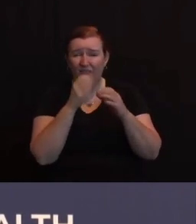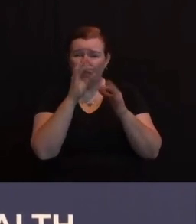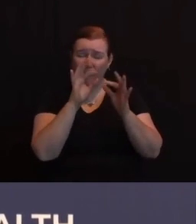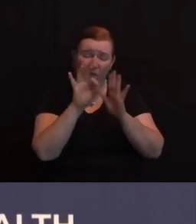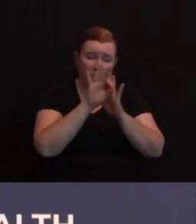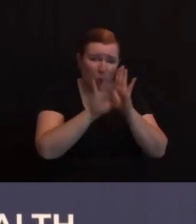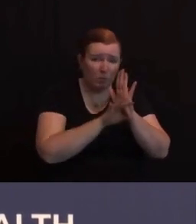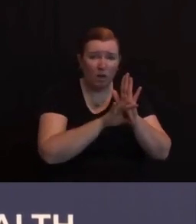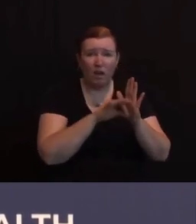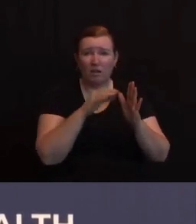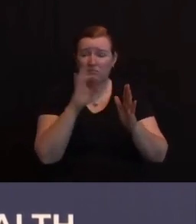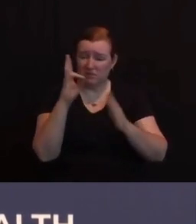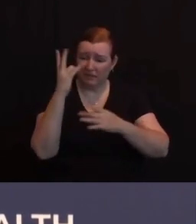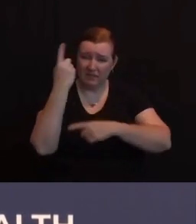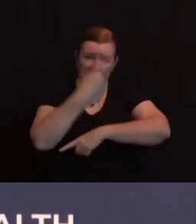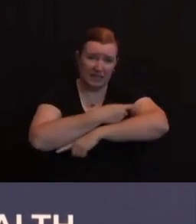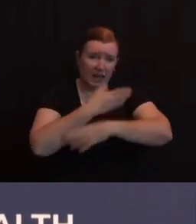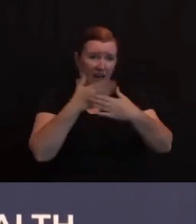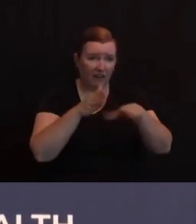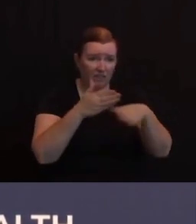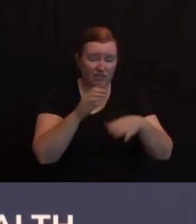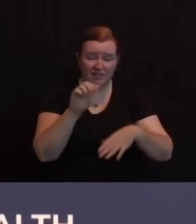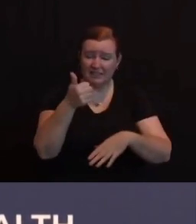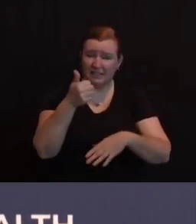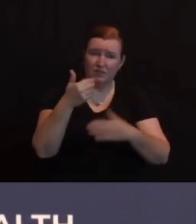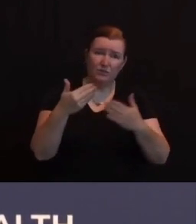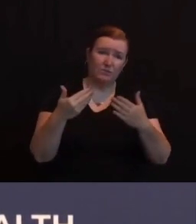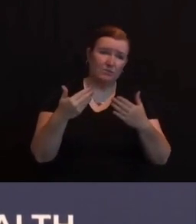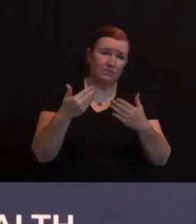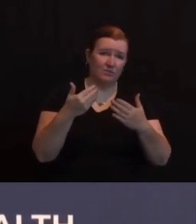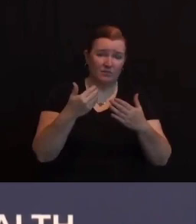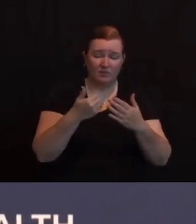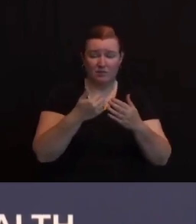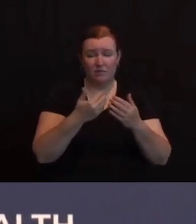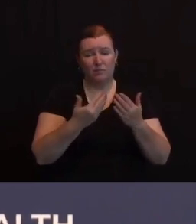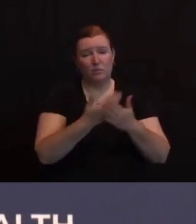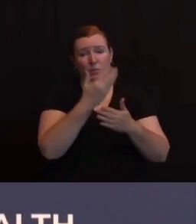average, 10 new positives per 100,000 residents, or